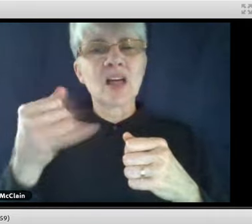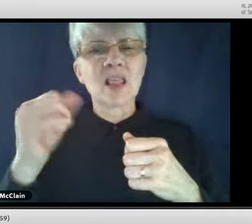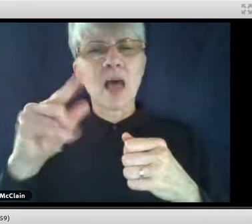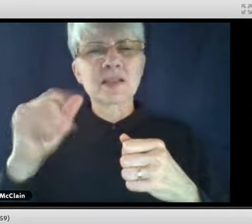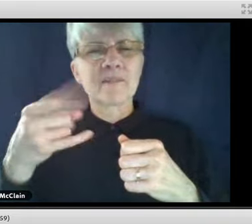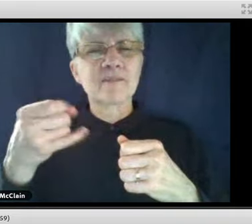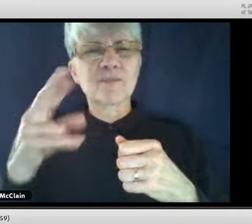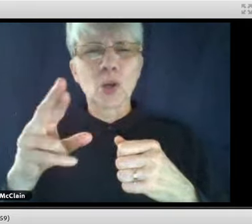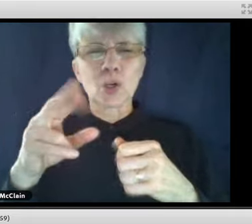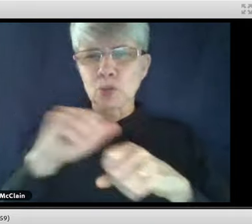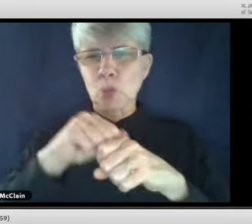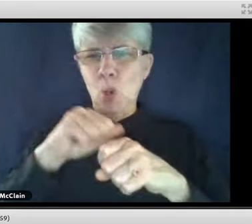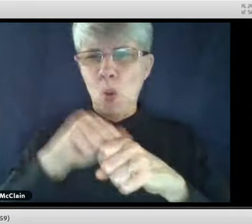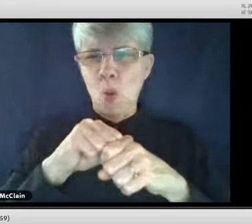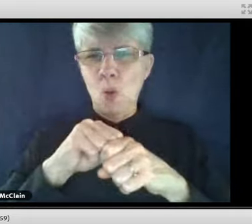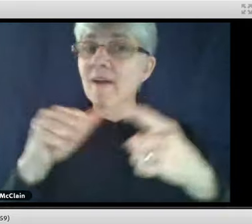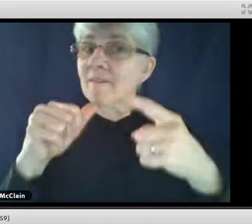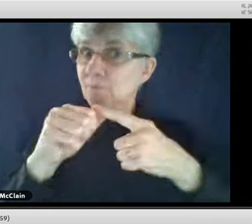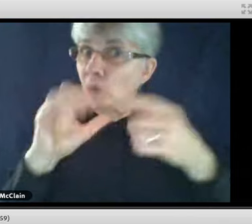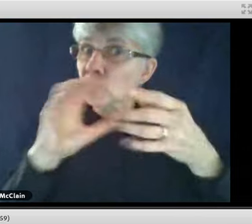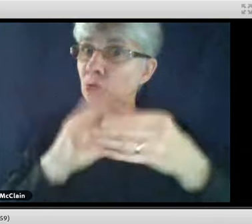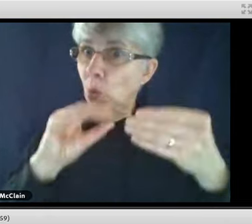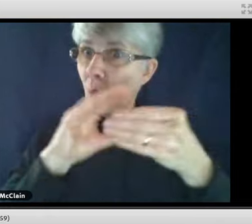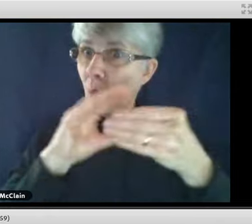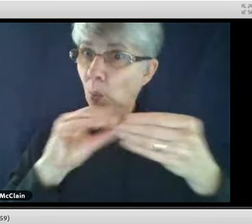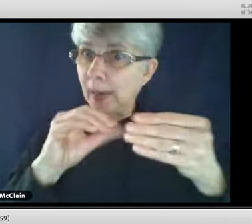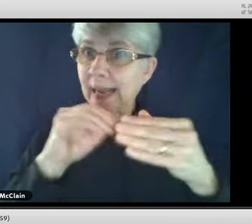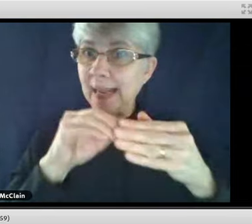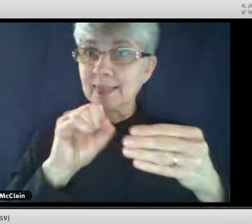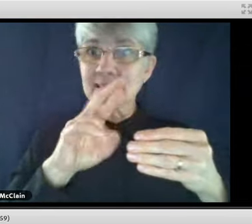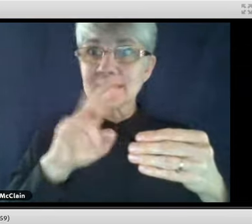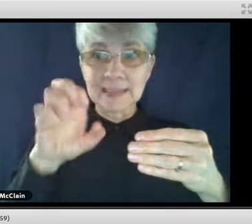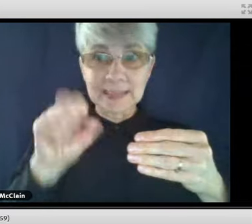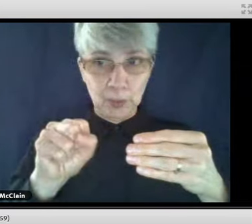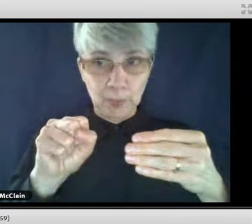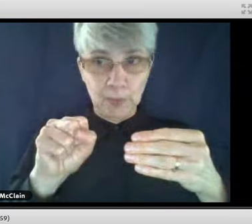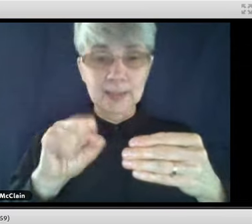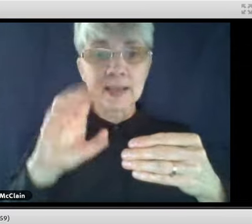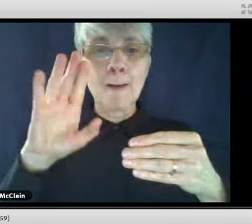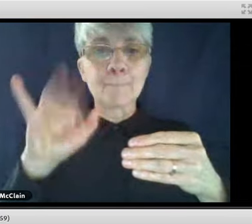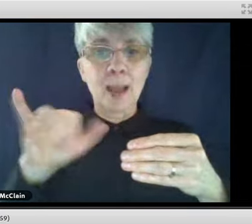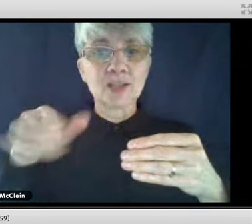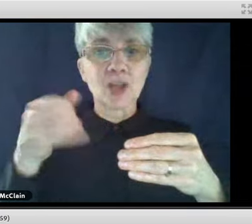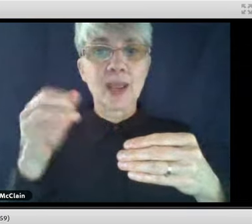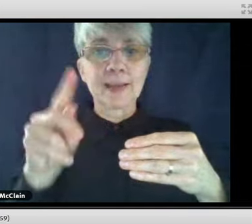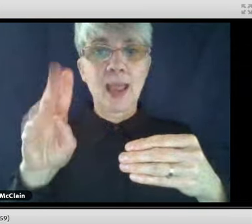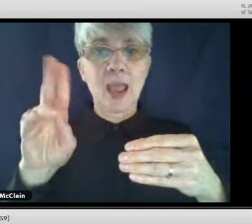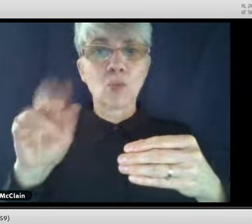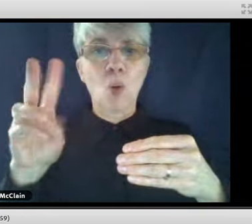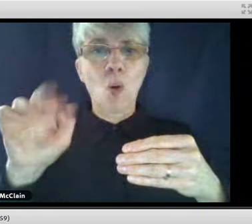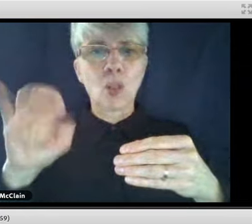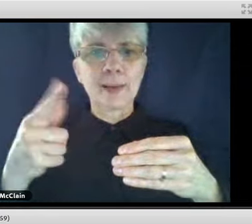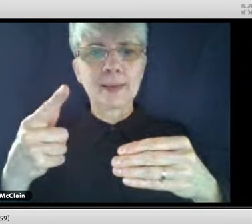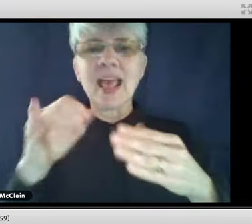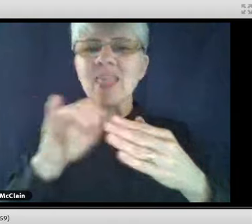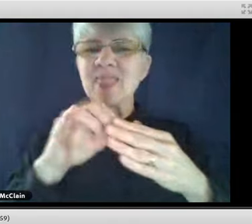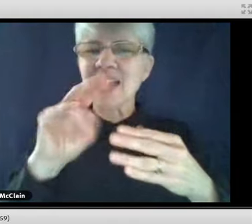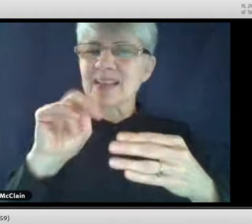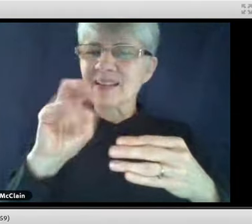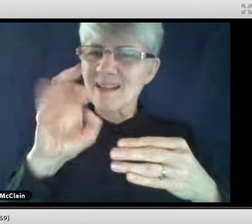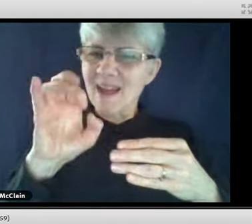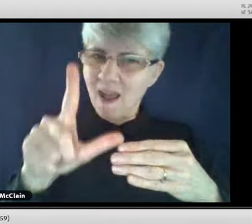the first story in the Harry Potter series by J.K. Rowling. It's a novel. This is how